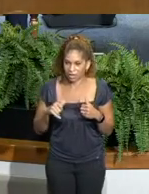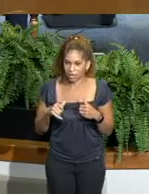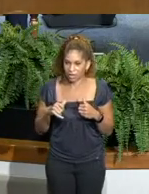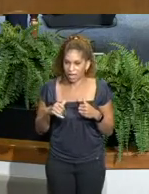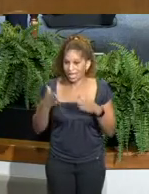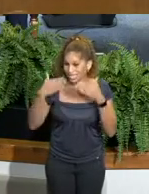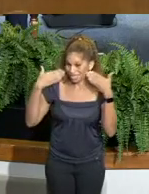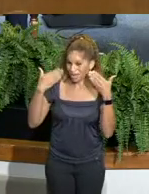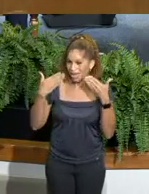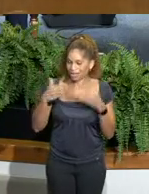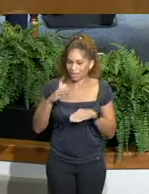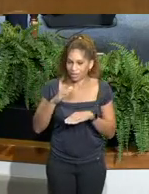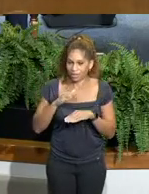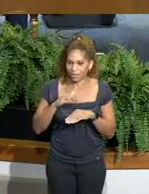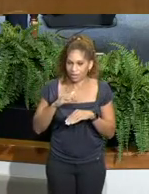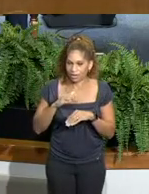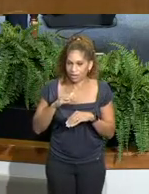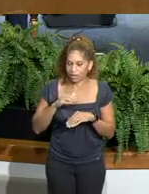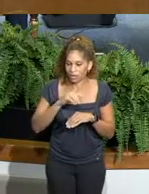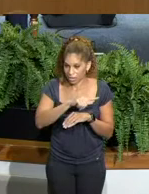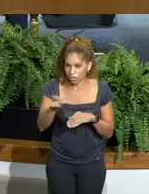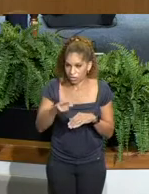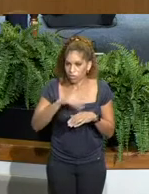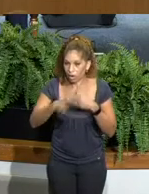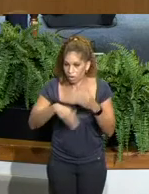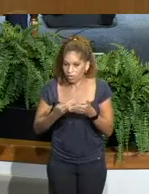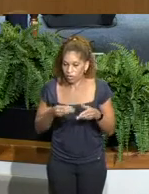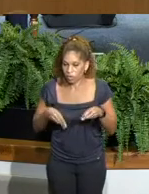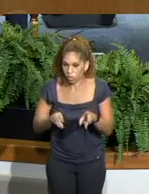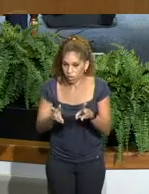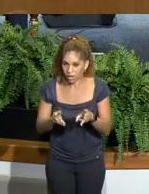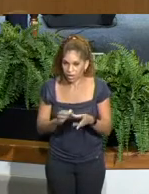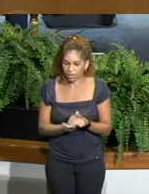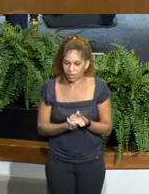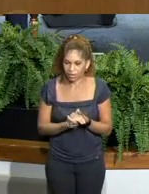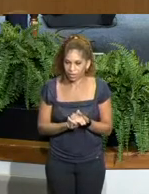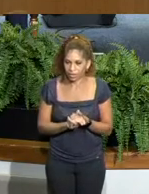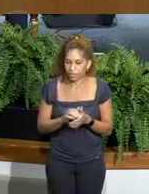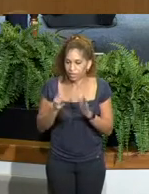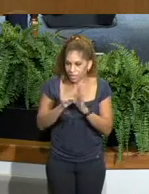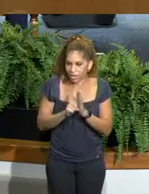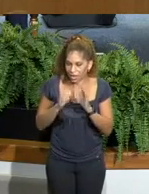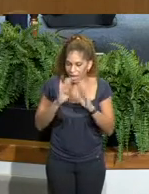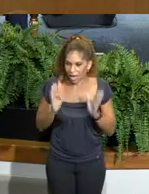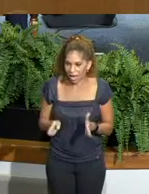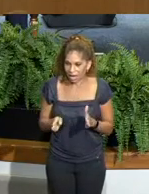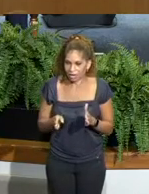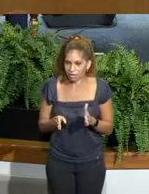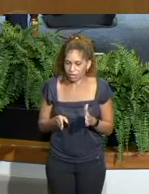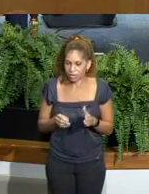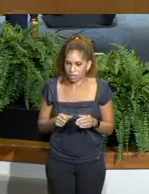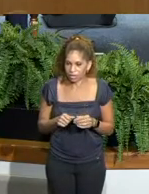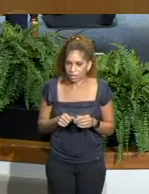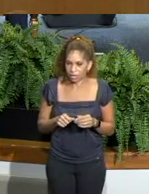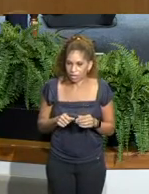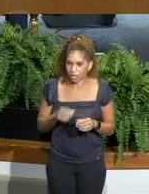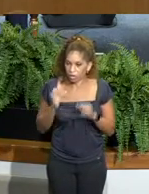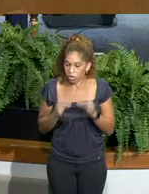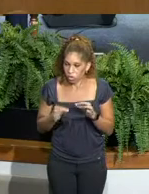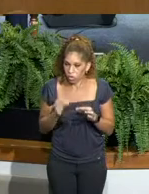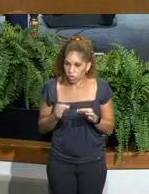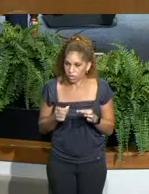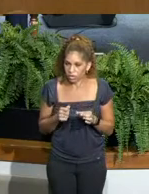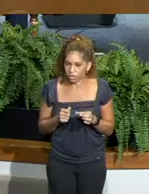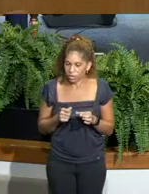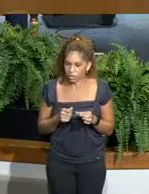We can see it, and it still produces extremism in the State House, in the Congress, in the courts, in the White House, in the DA